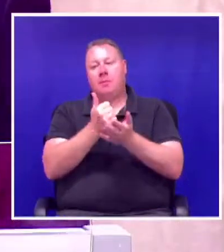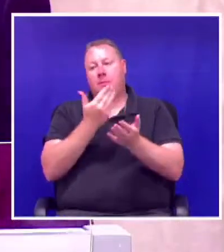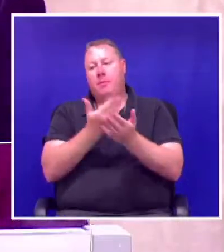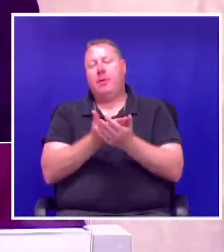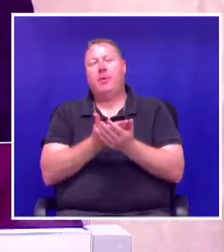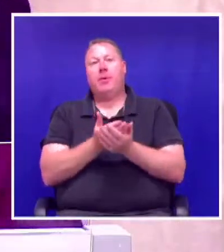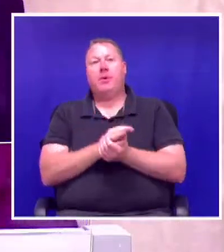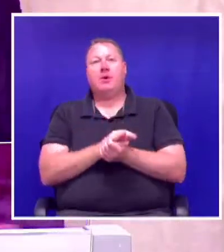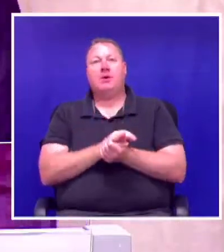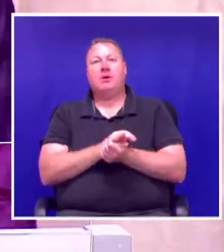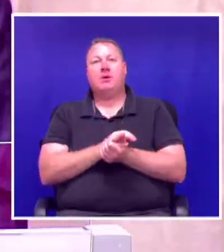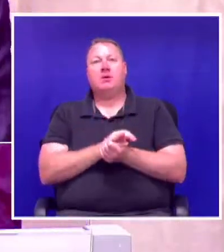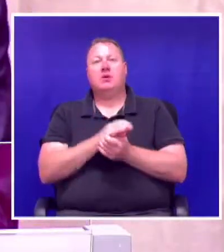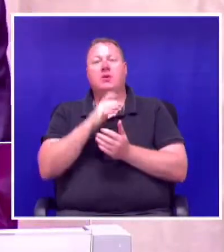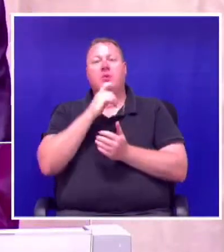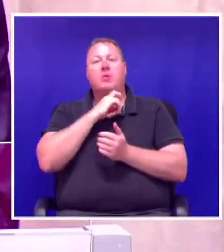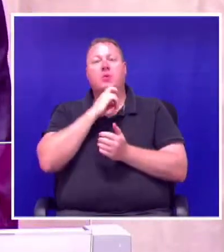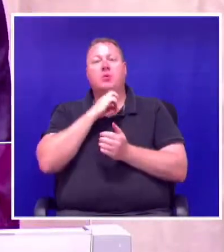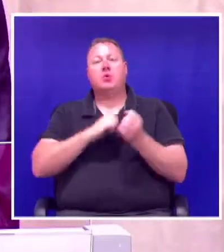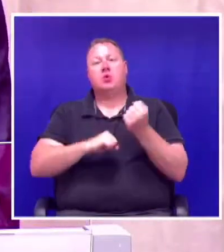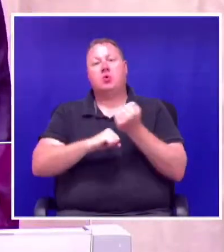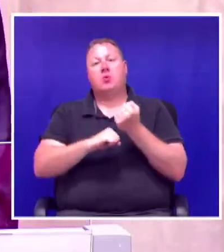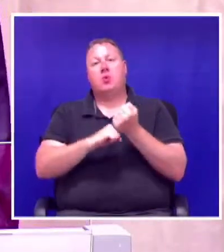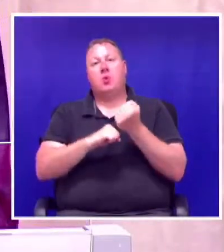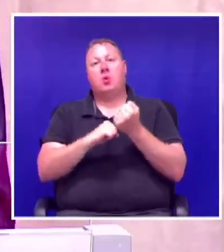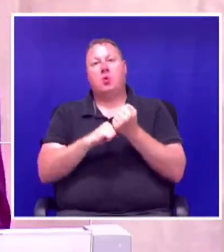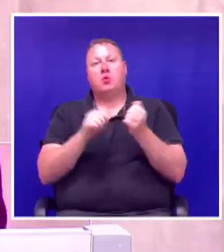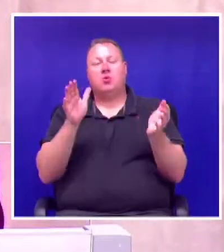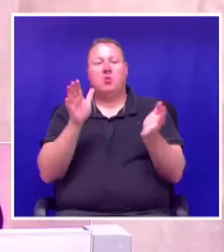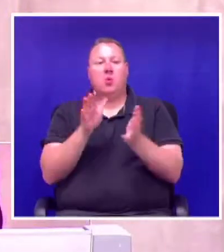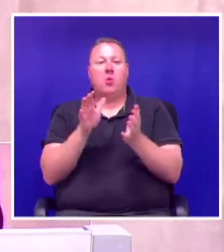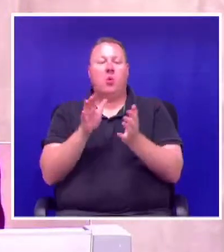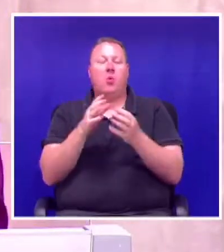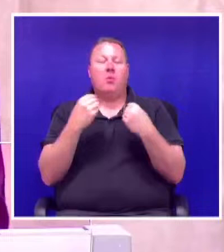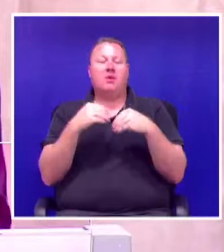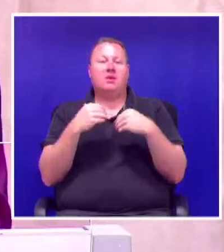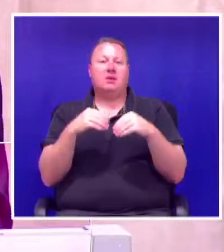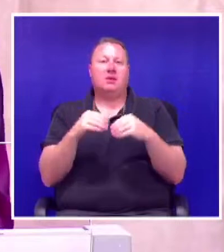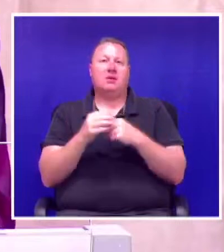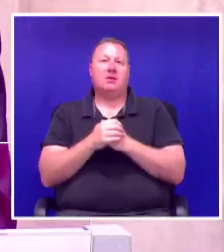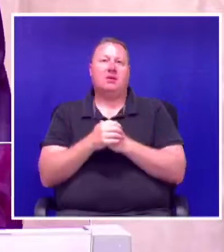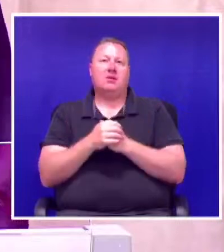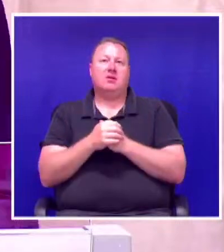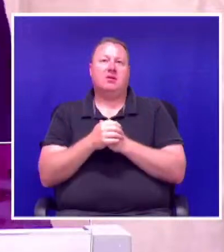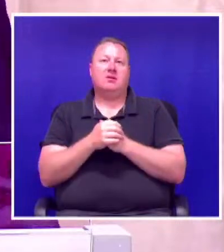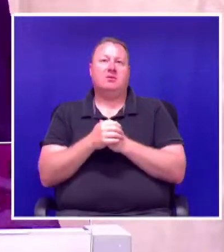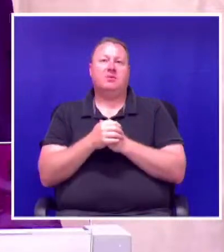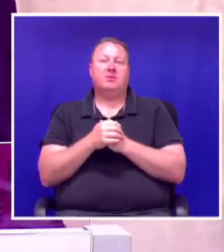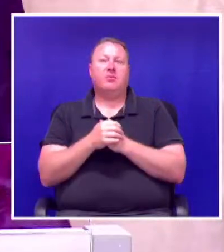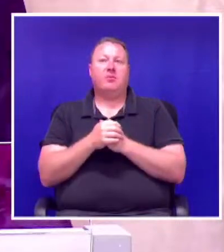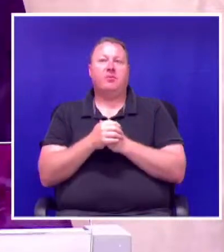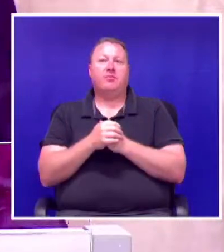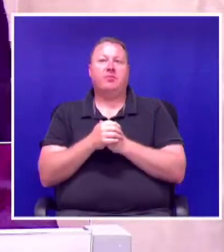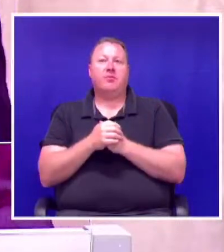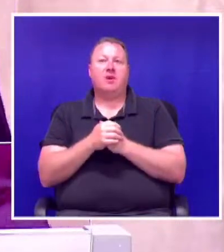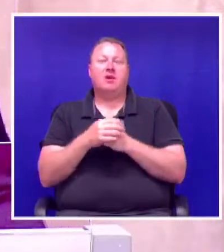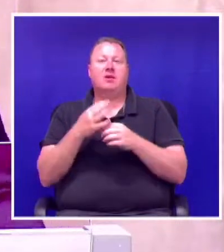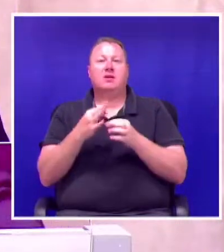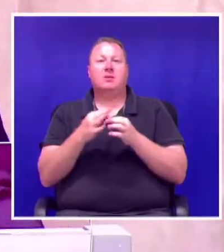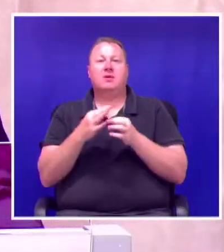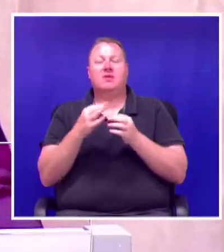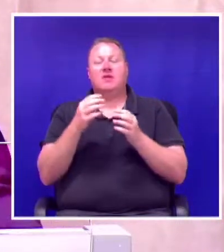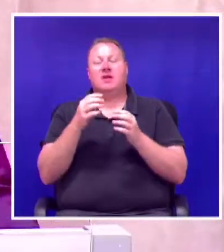being used to support these small businesses or small enterprises, particularly in